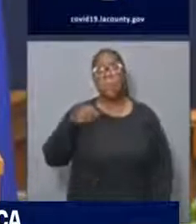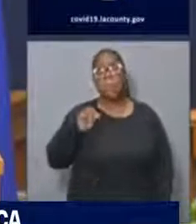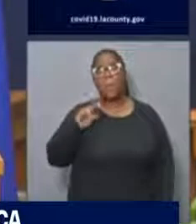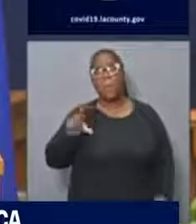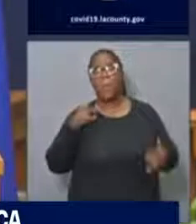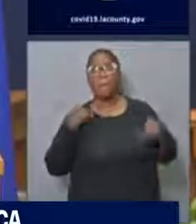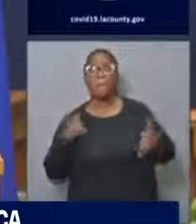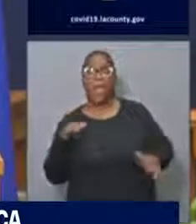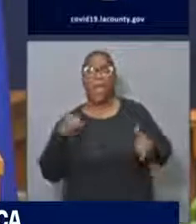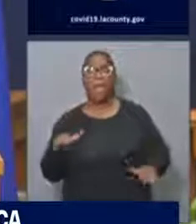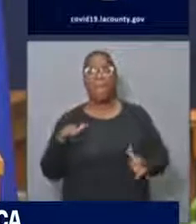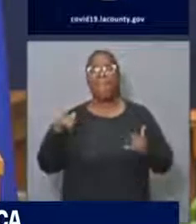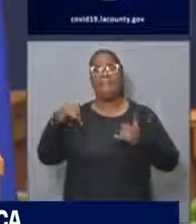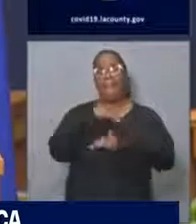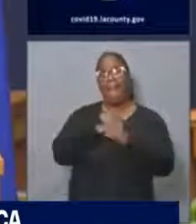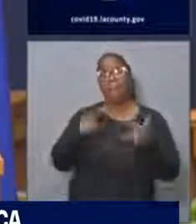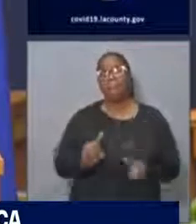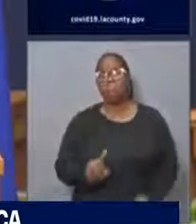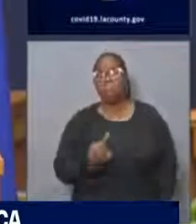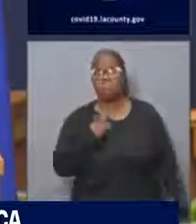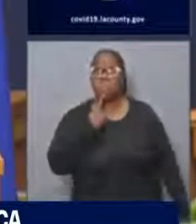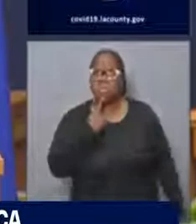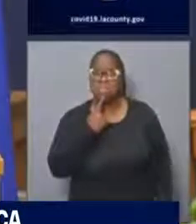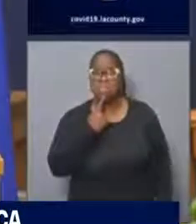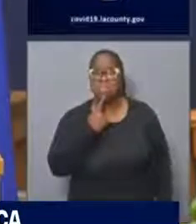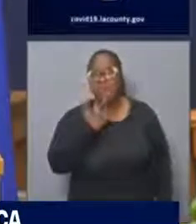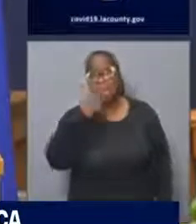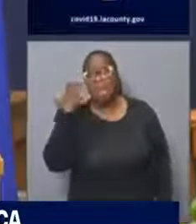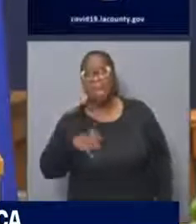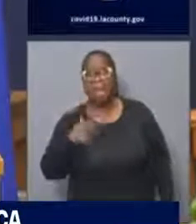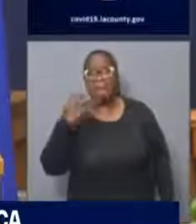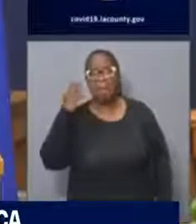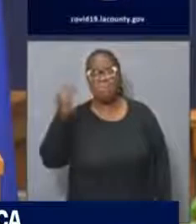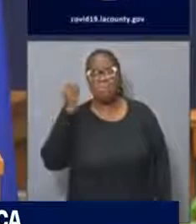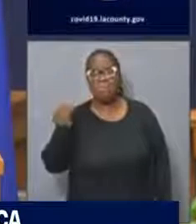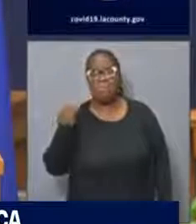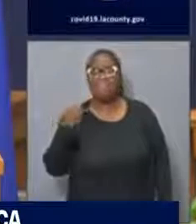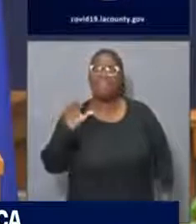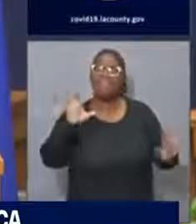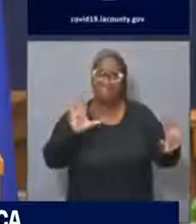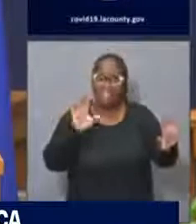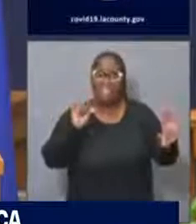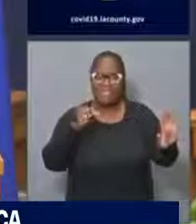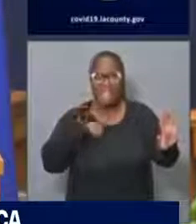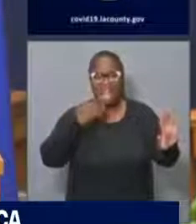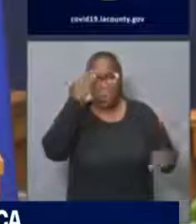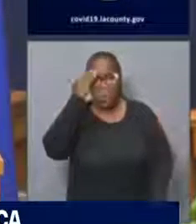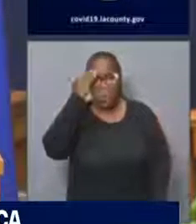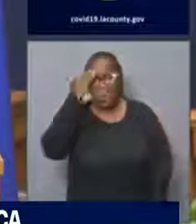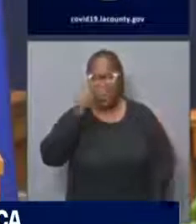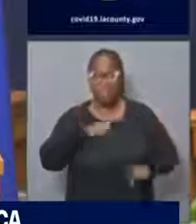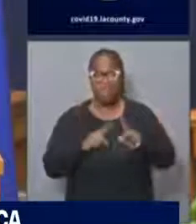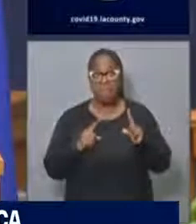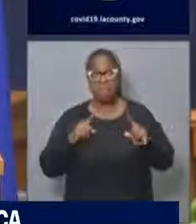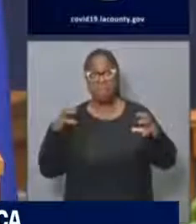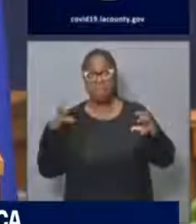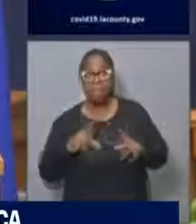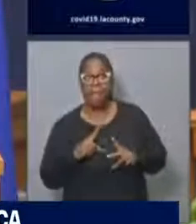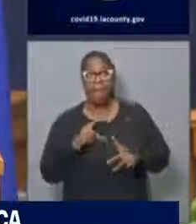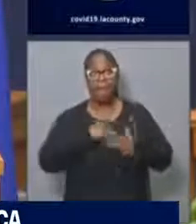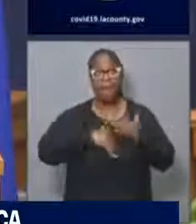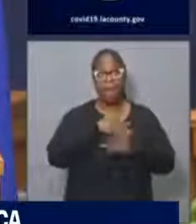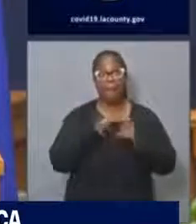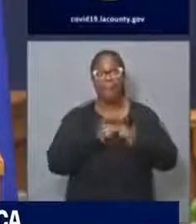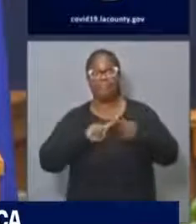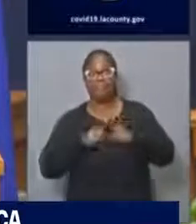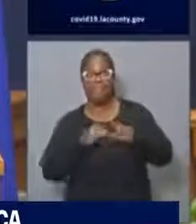doing on a hot summer's day in July, it still isn't safe or smart to return to seeing friends and family that